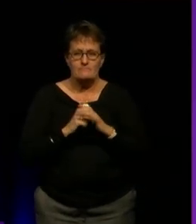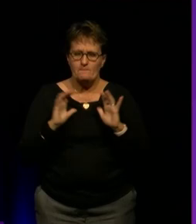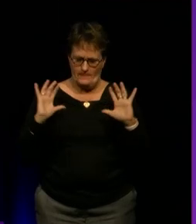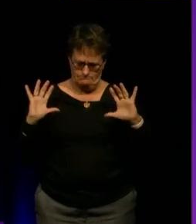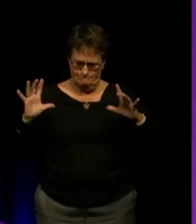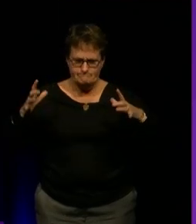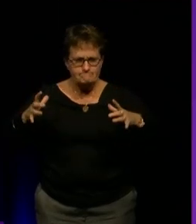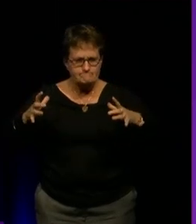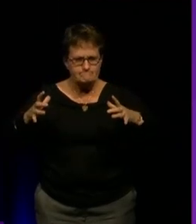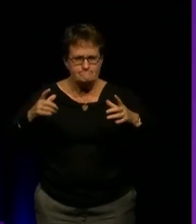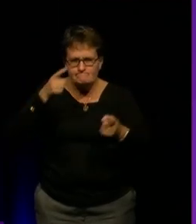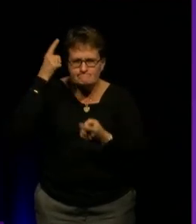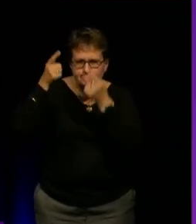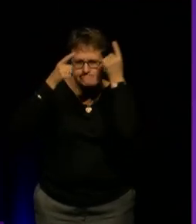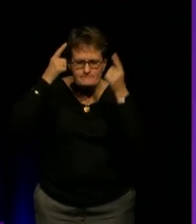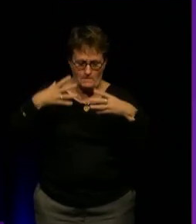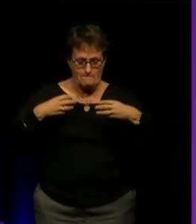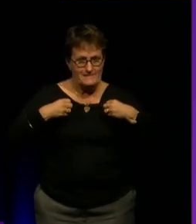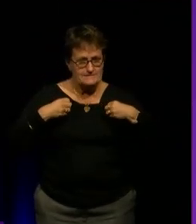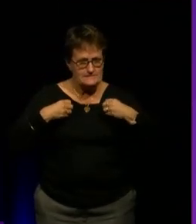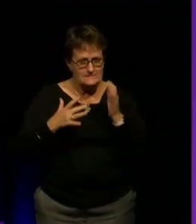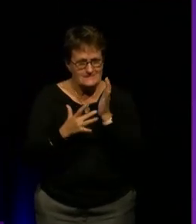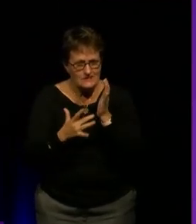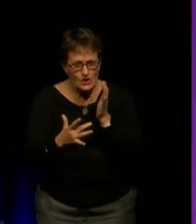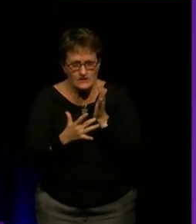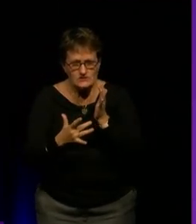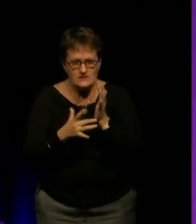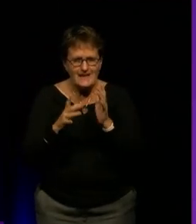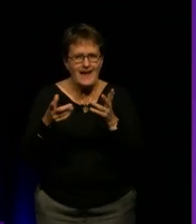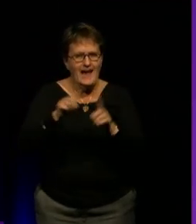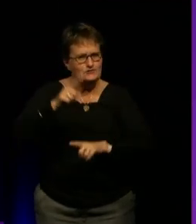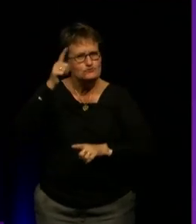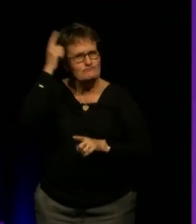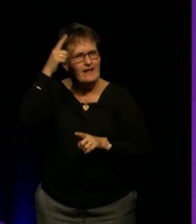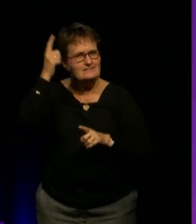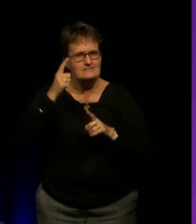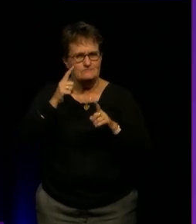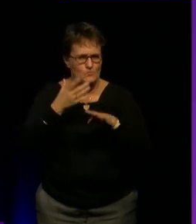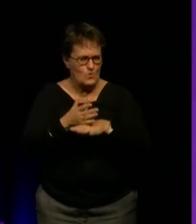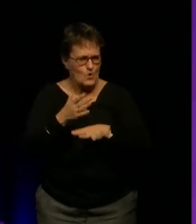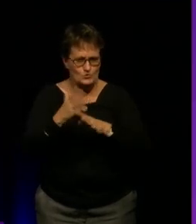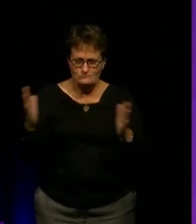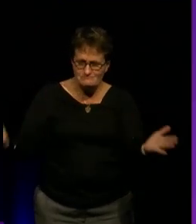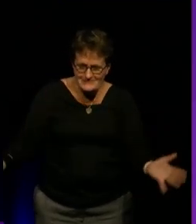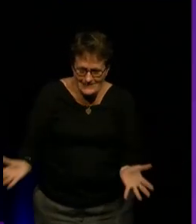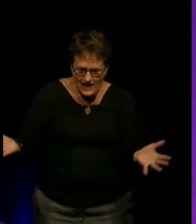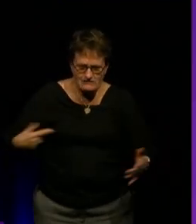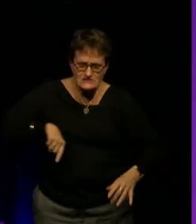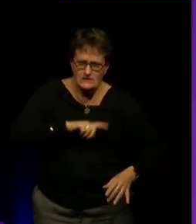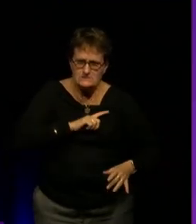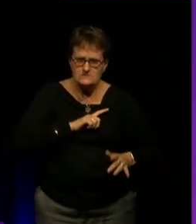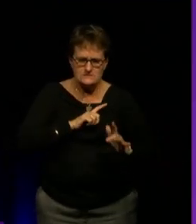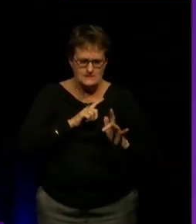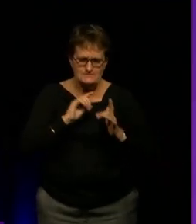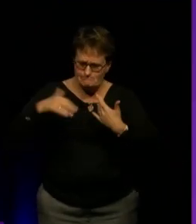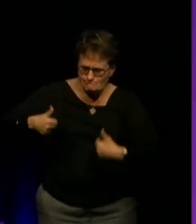together innovative leaders from business, technology, and creative industries who encourage us to and challenge our thinking